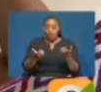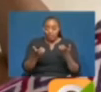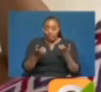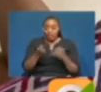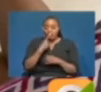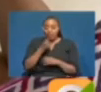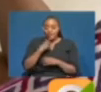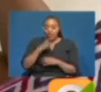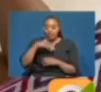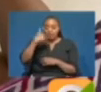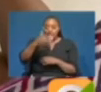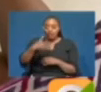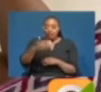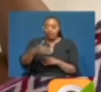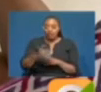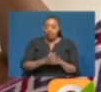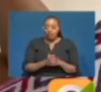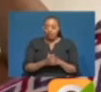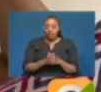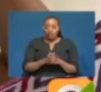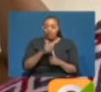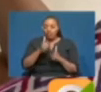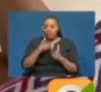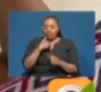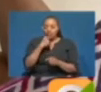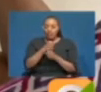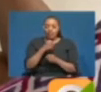medication, going to see the doctors and so on.